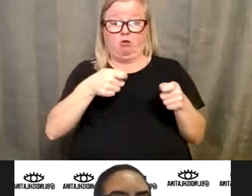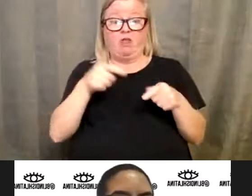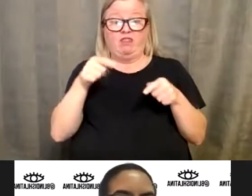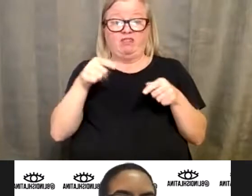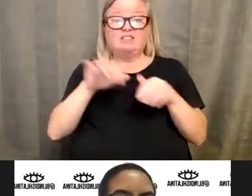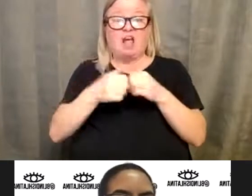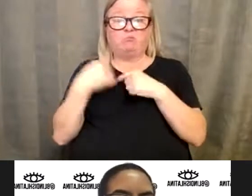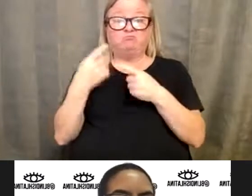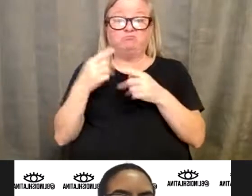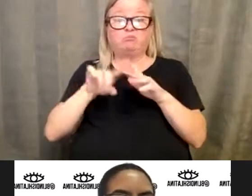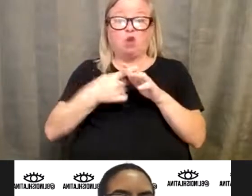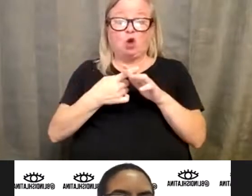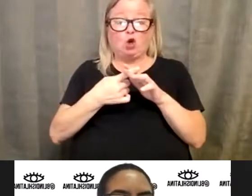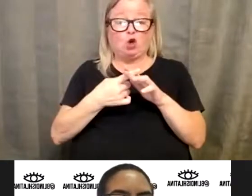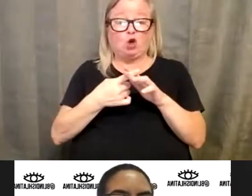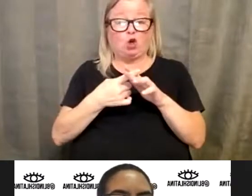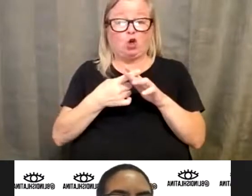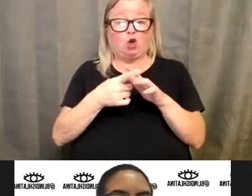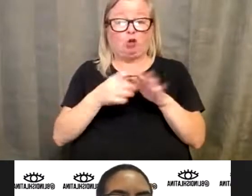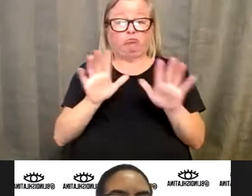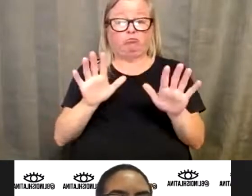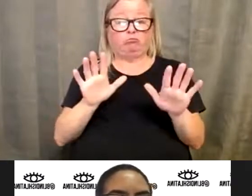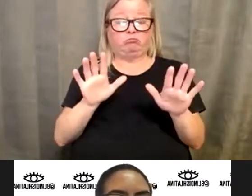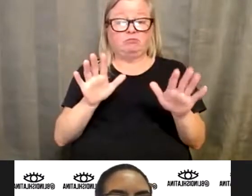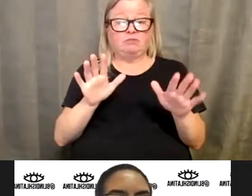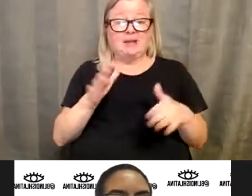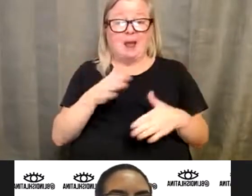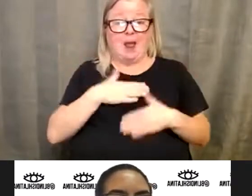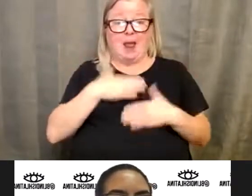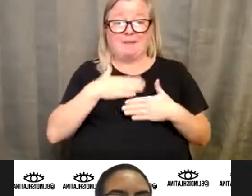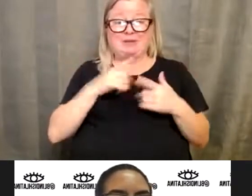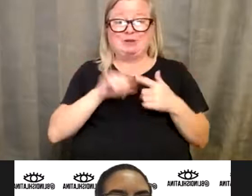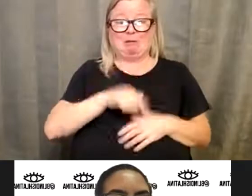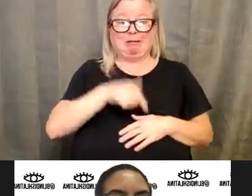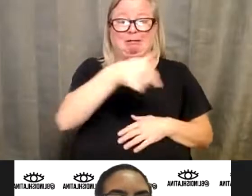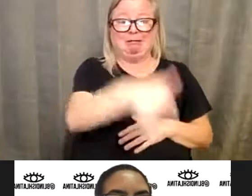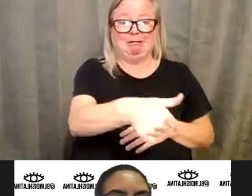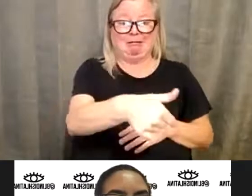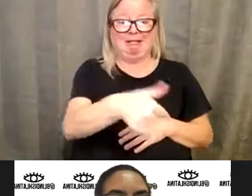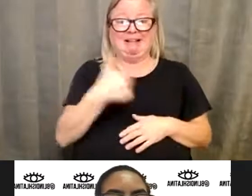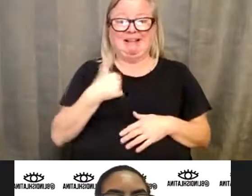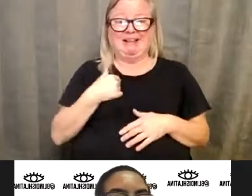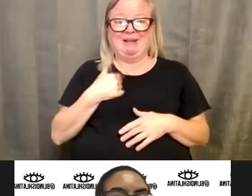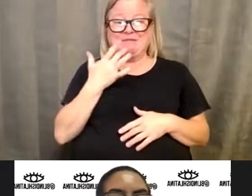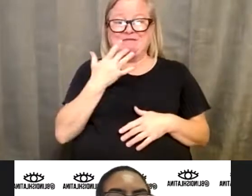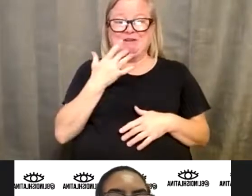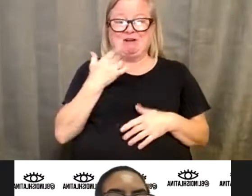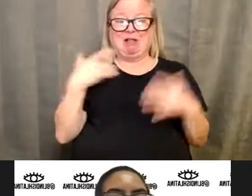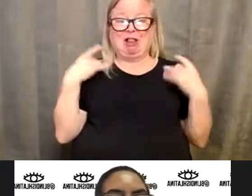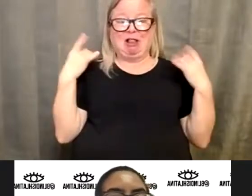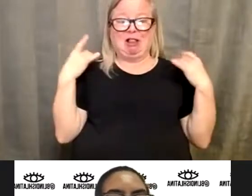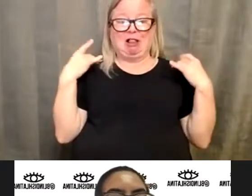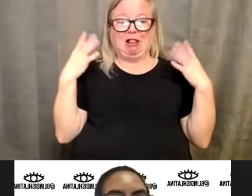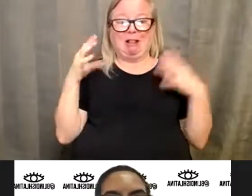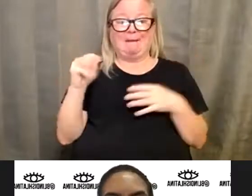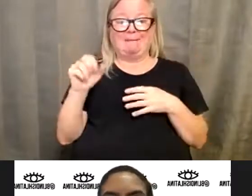started. How about that? Is that? I'm happy to hand it off or just kind of like not do anything. Okay. All